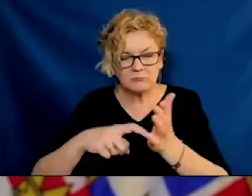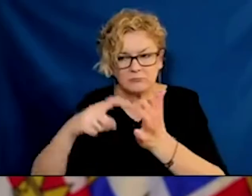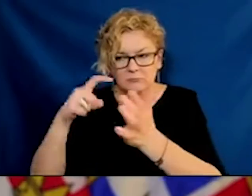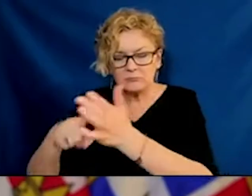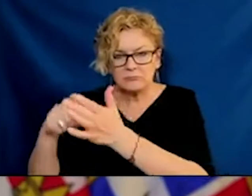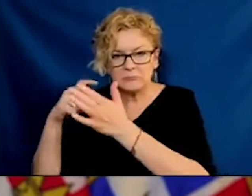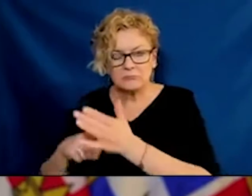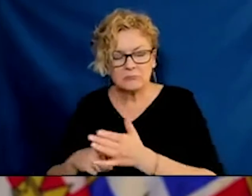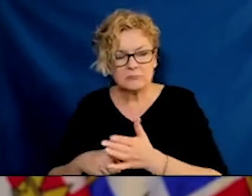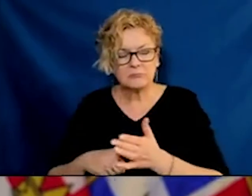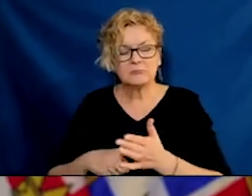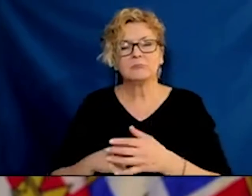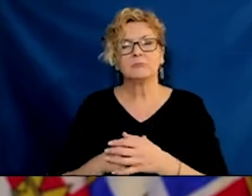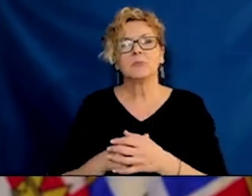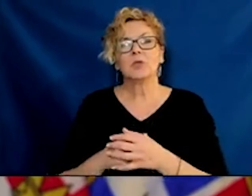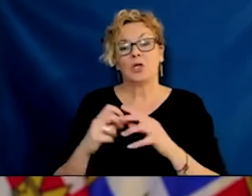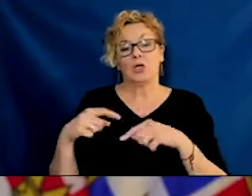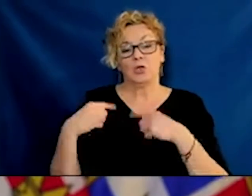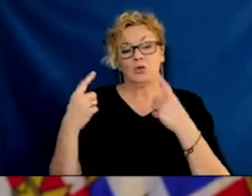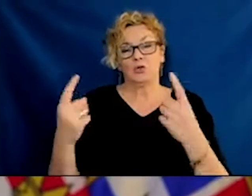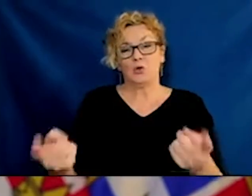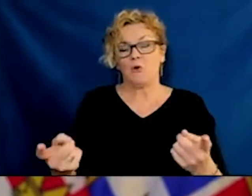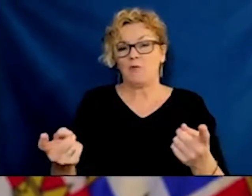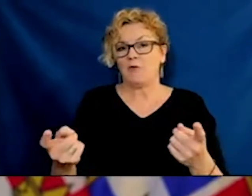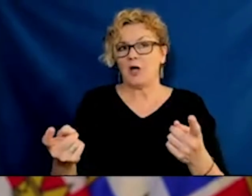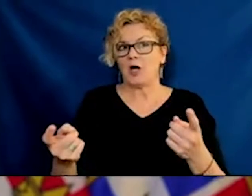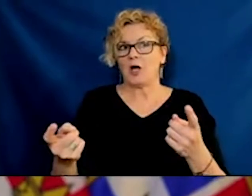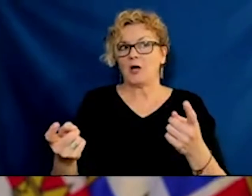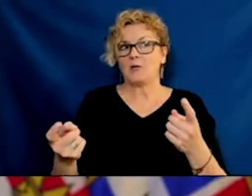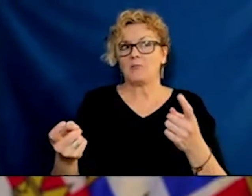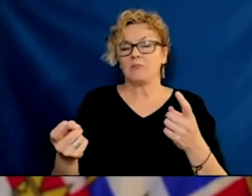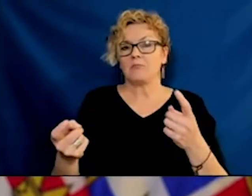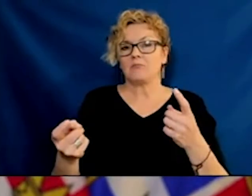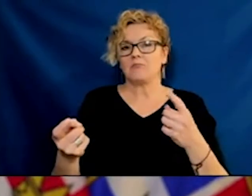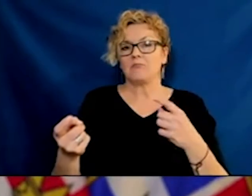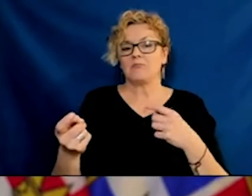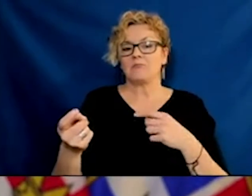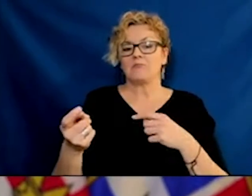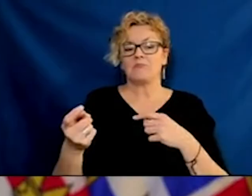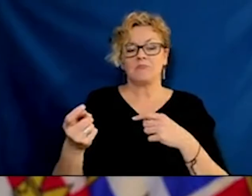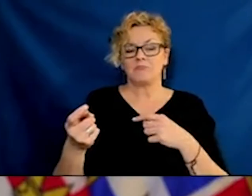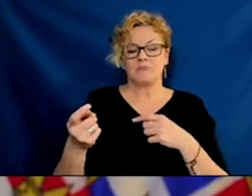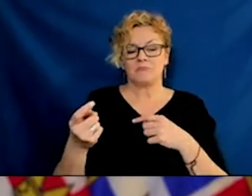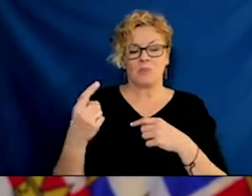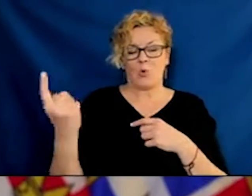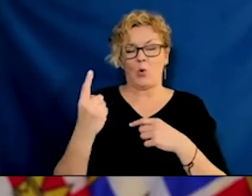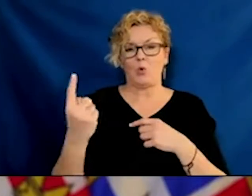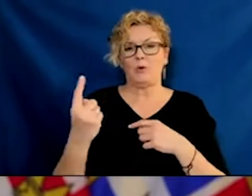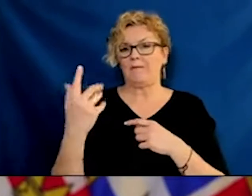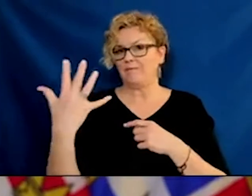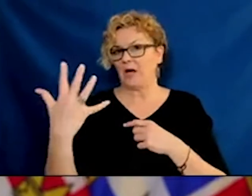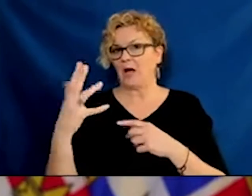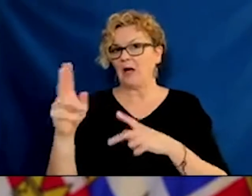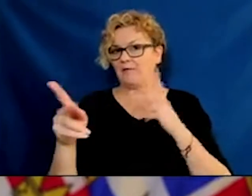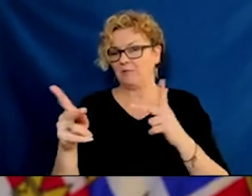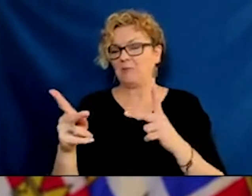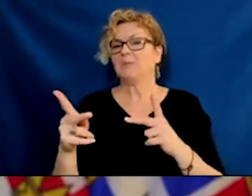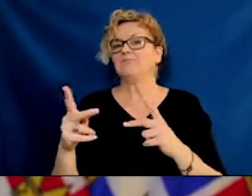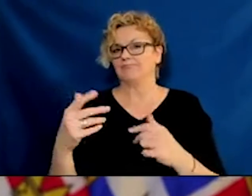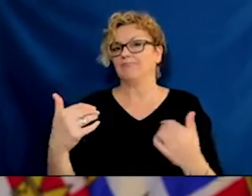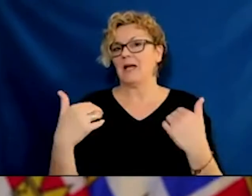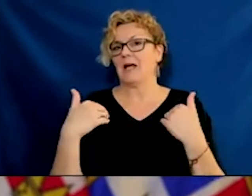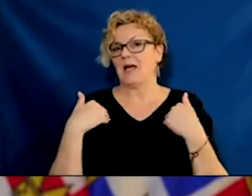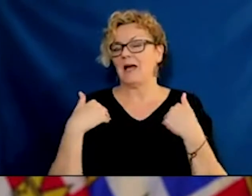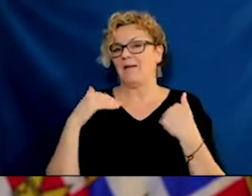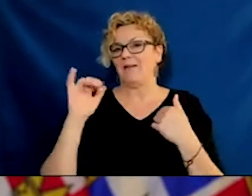Columbia. So far, we have not seen widespread transmission, but it remains a concern and something we'll